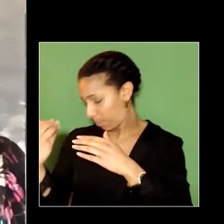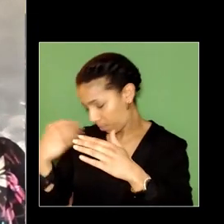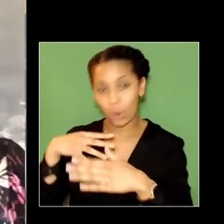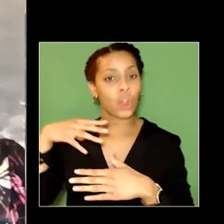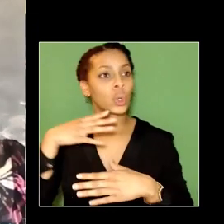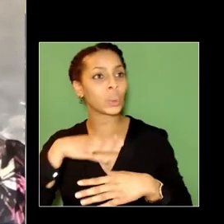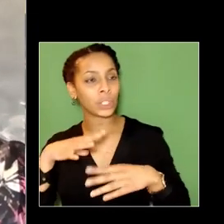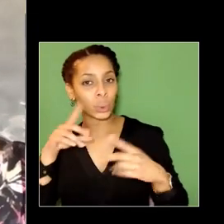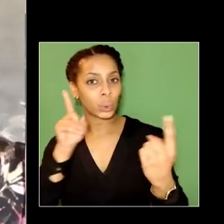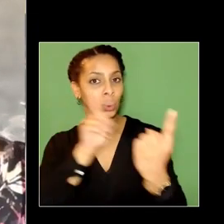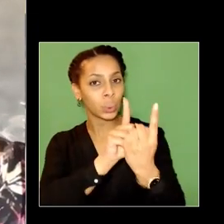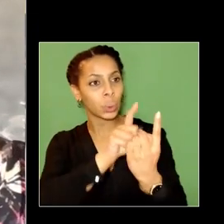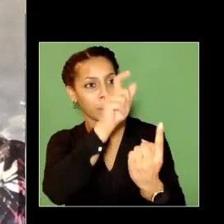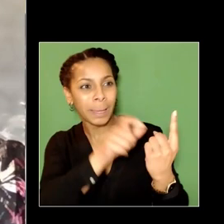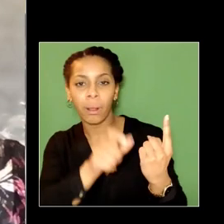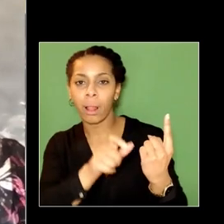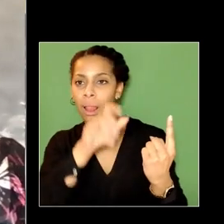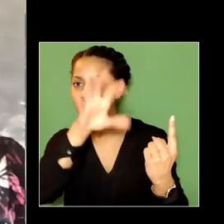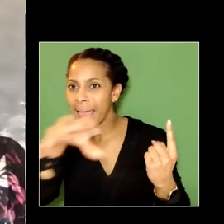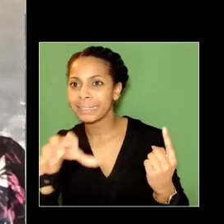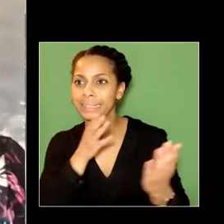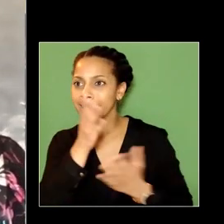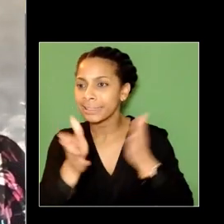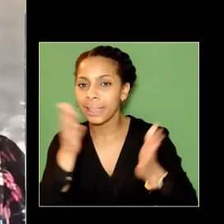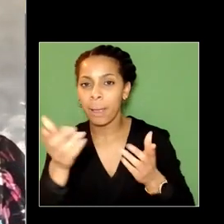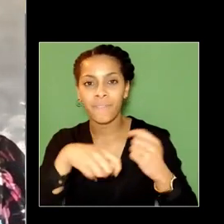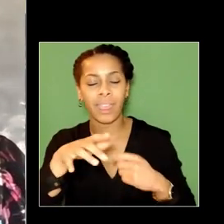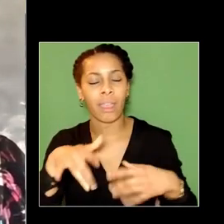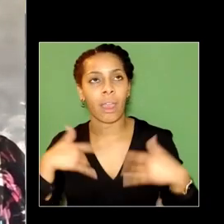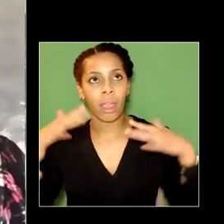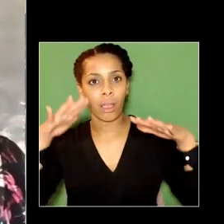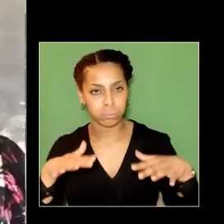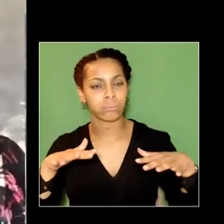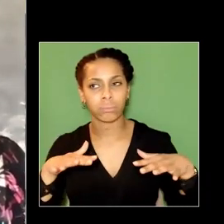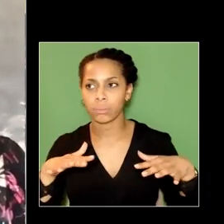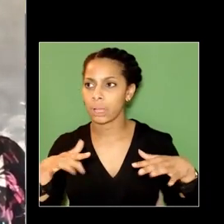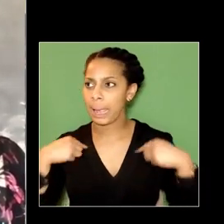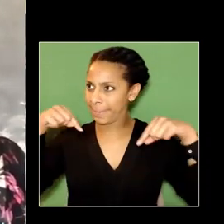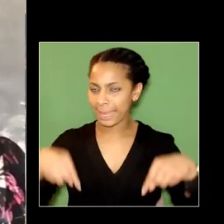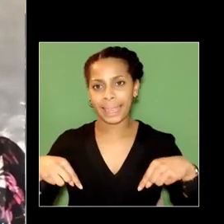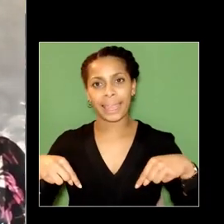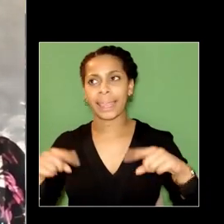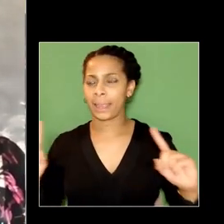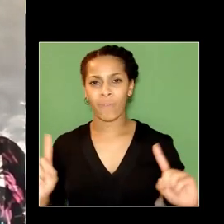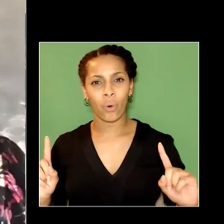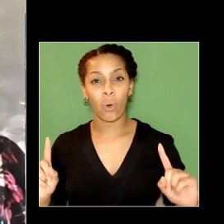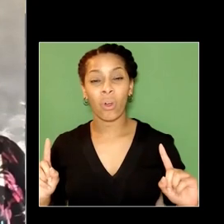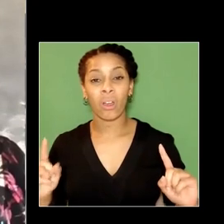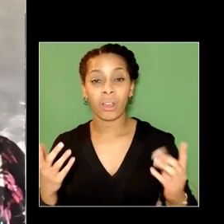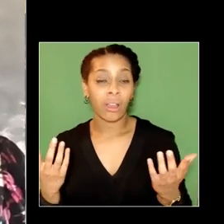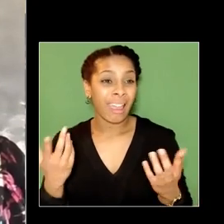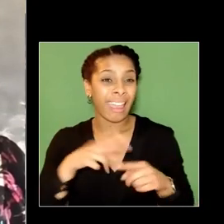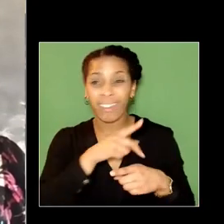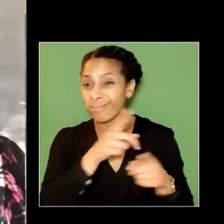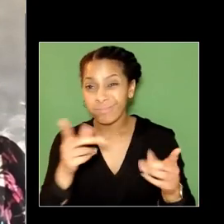you can go back to. And if all of that fails, then I'll just go and watch Netflix for a while